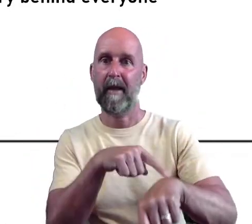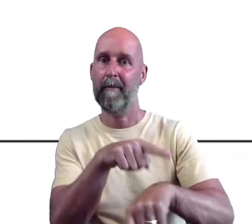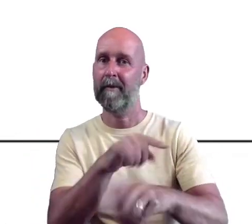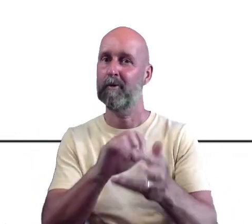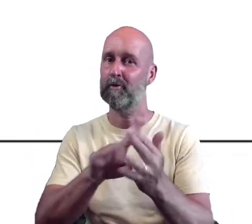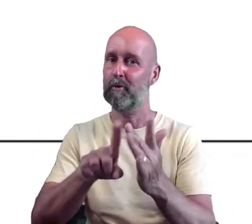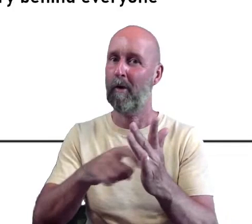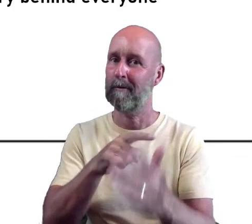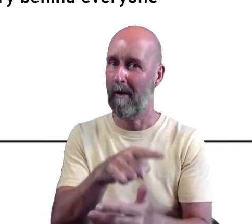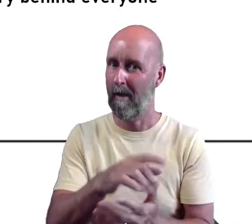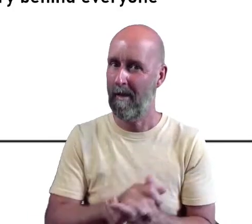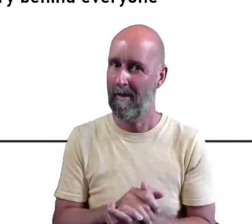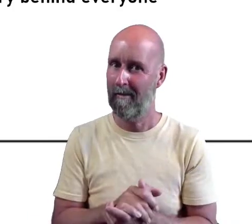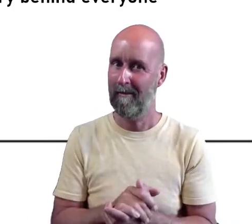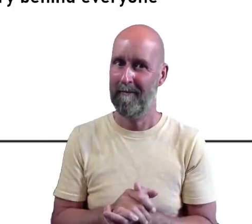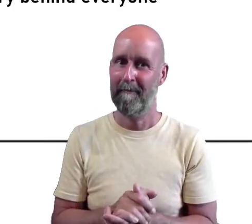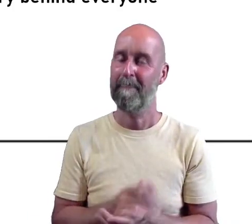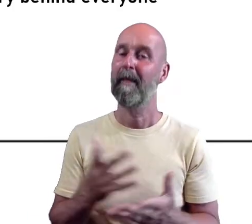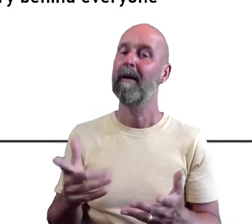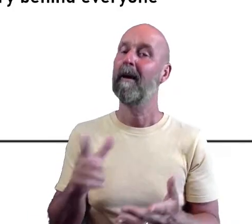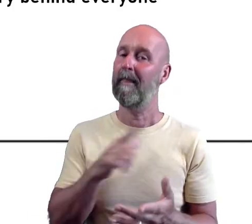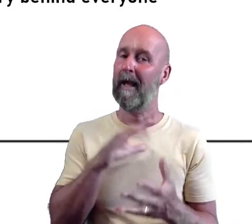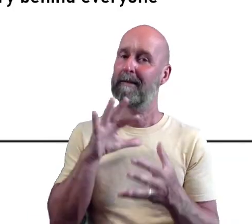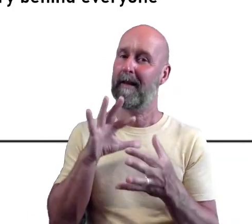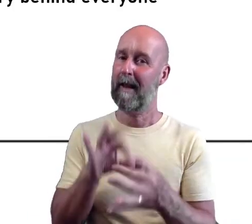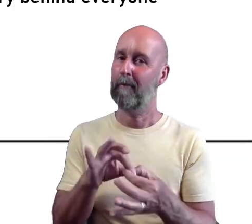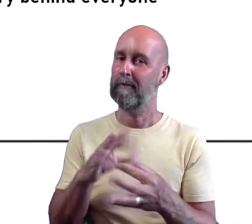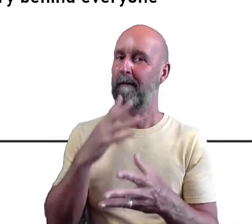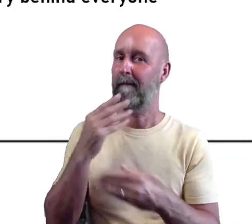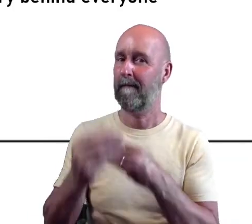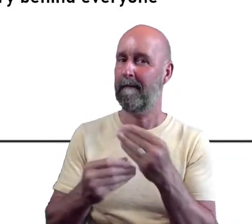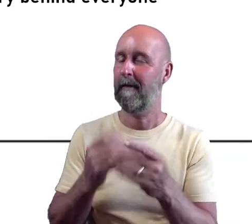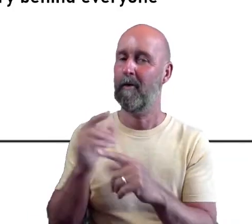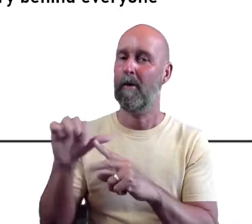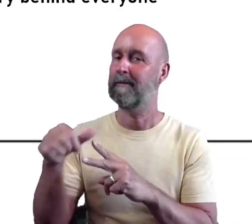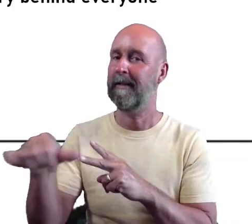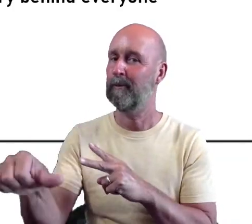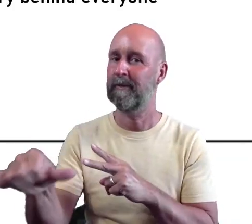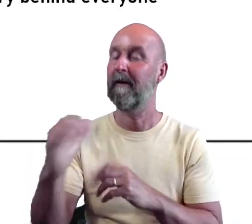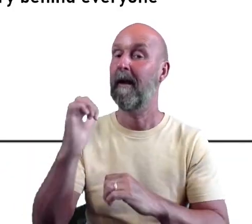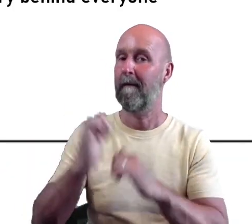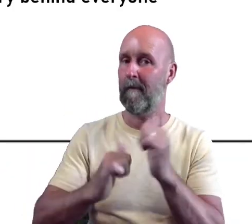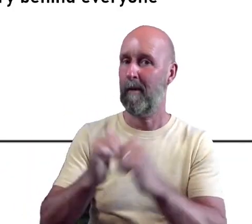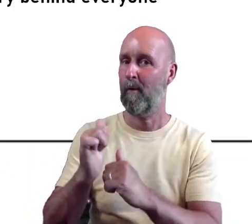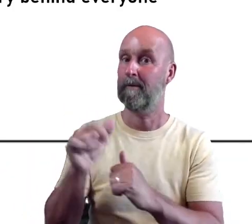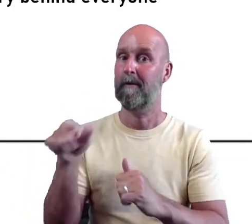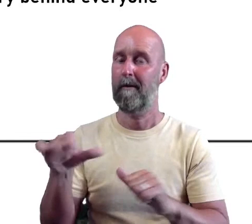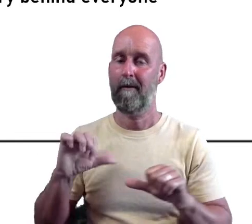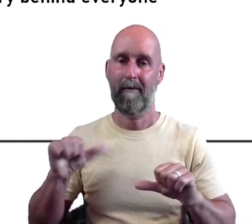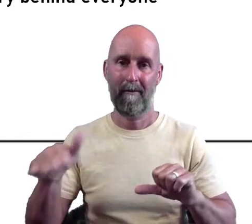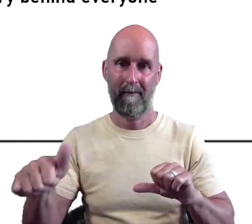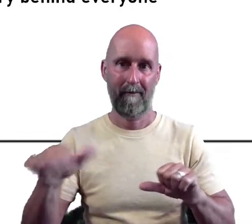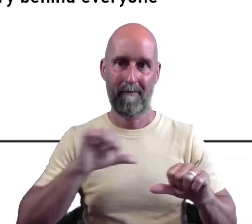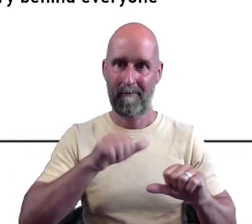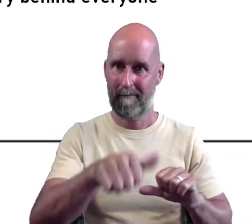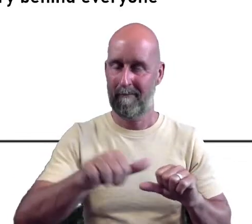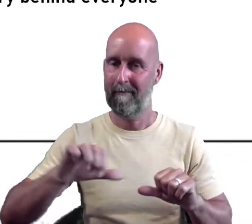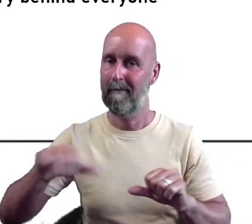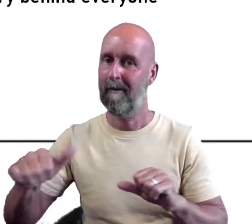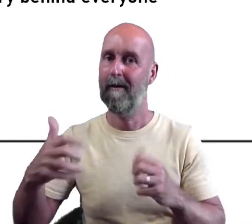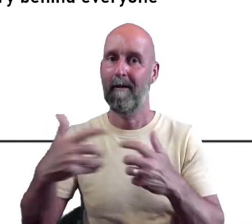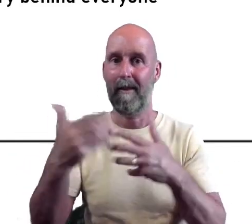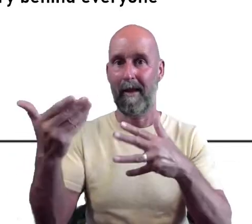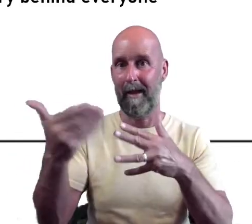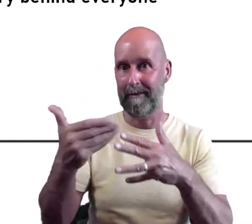And this is what narrative frameworks, rather than narrative sequences, can ultimately achieve, is this idea of more intersection and